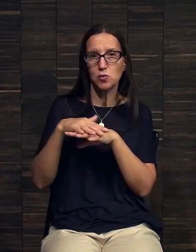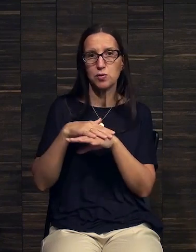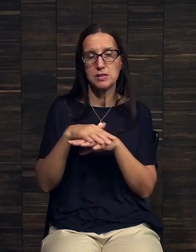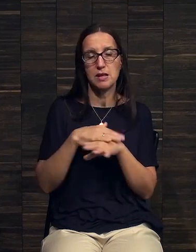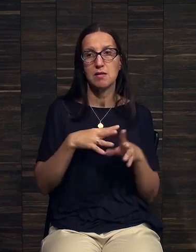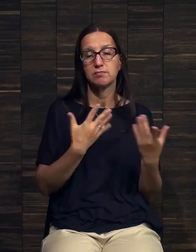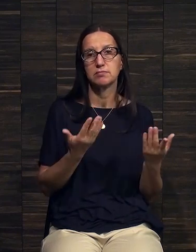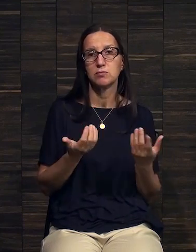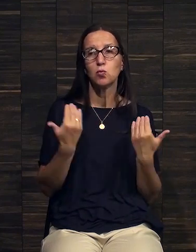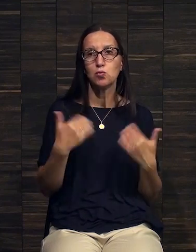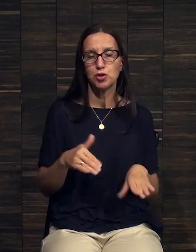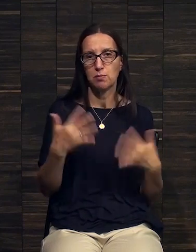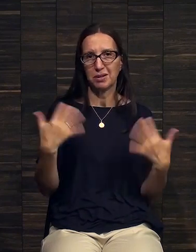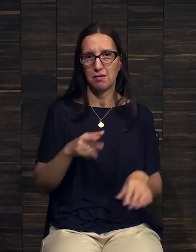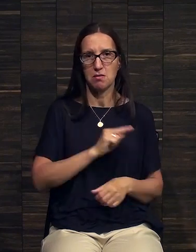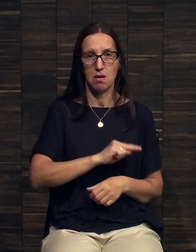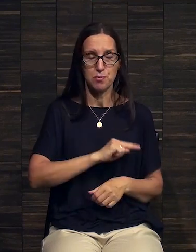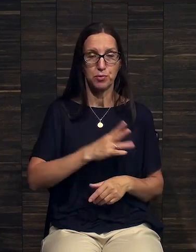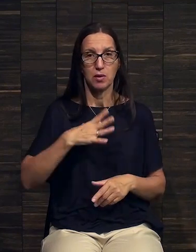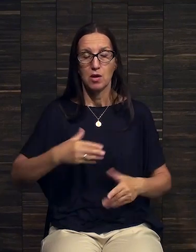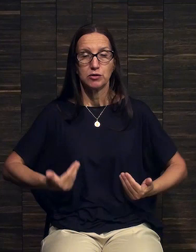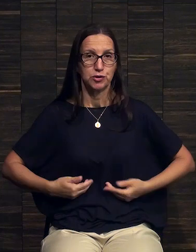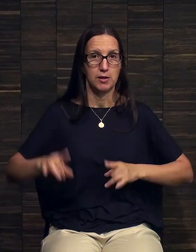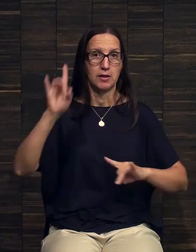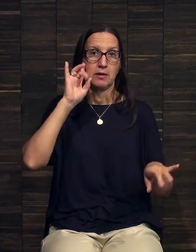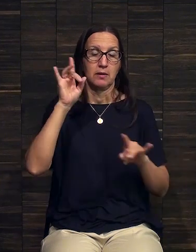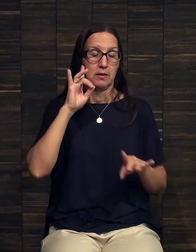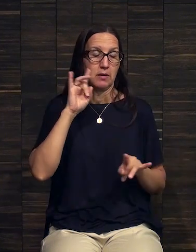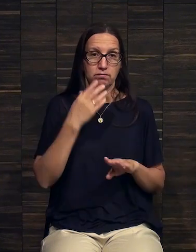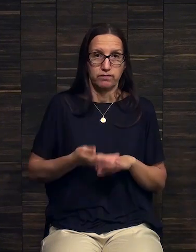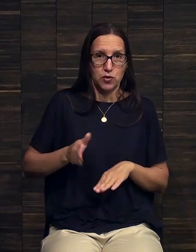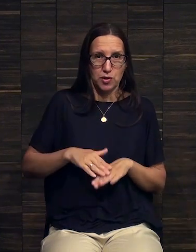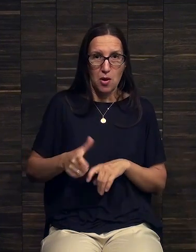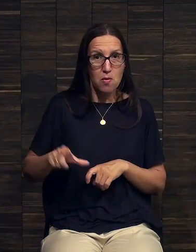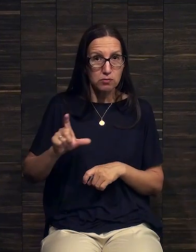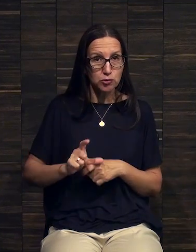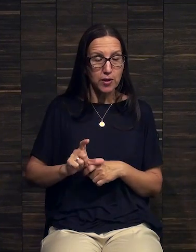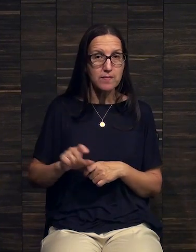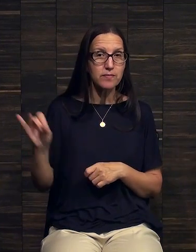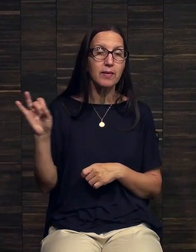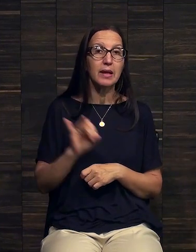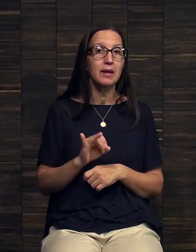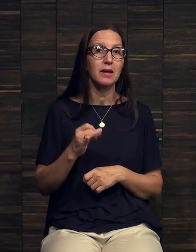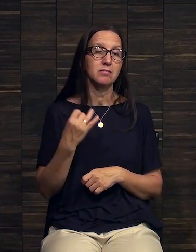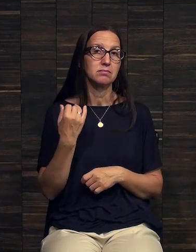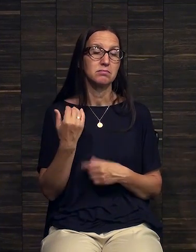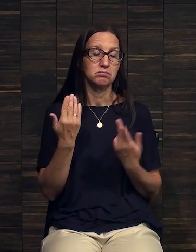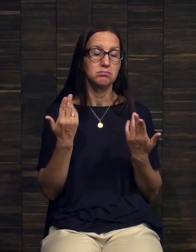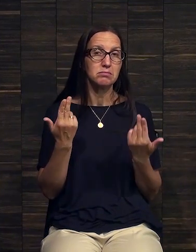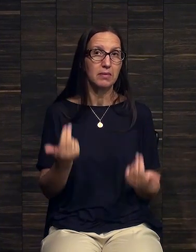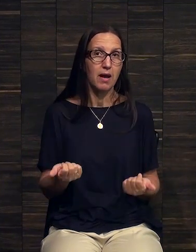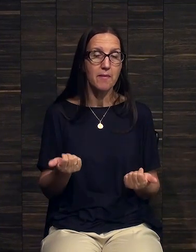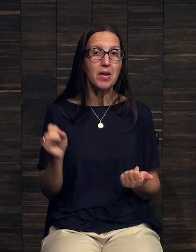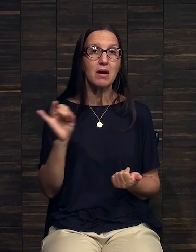and tens of thousands of people lost their jobs, and they lived behind the poverty line,